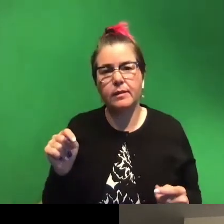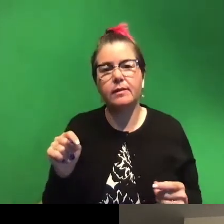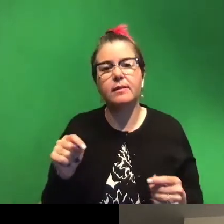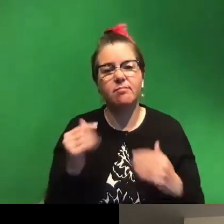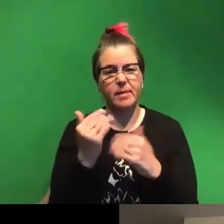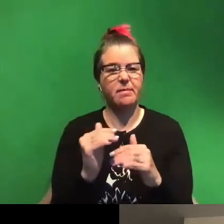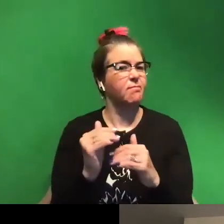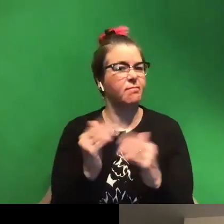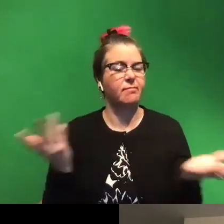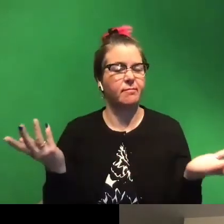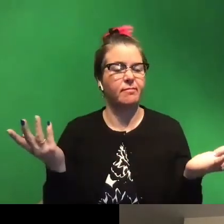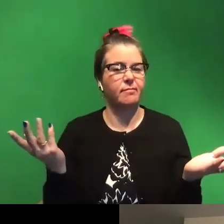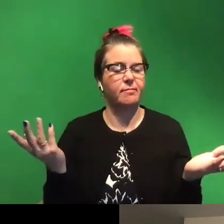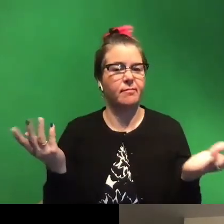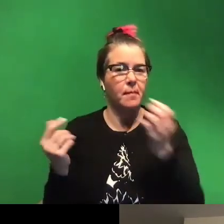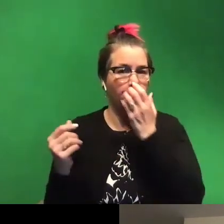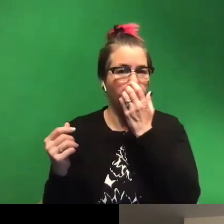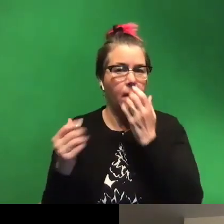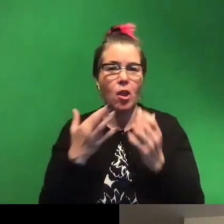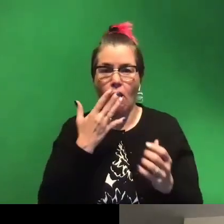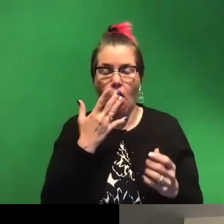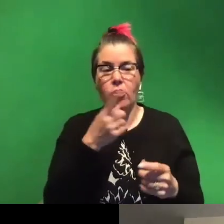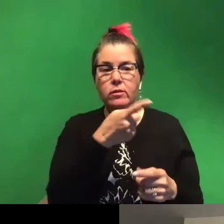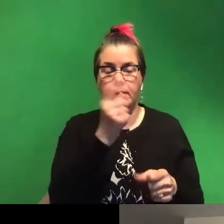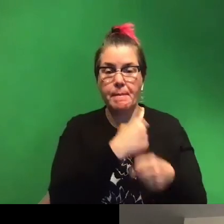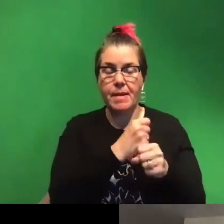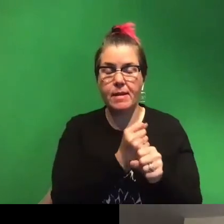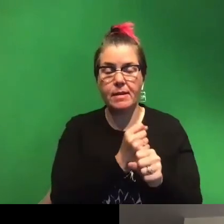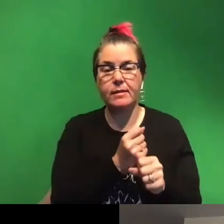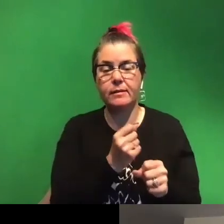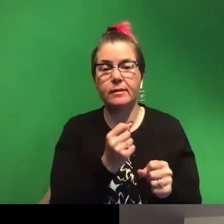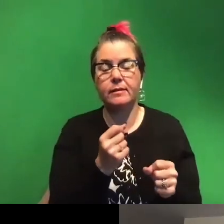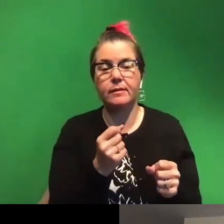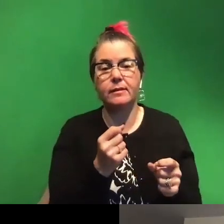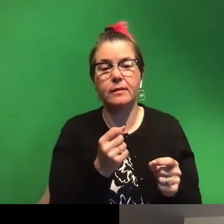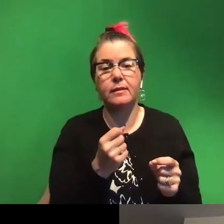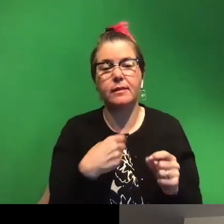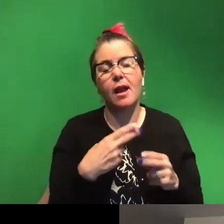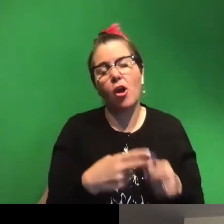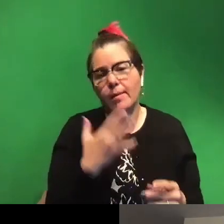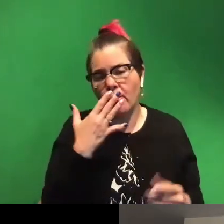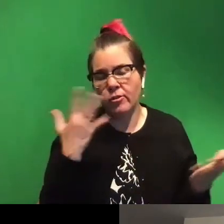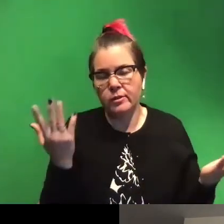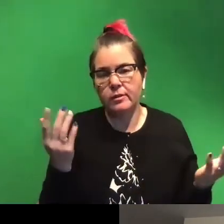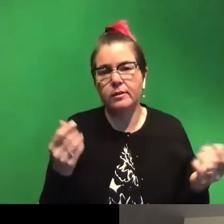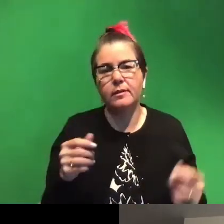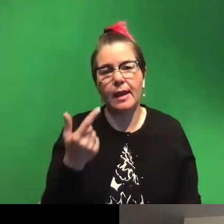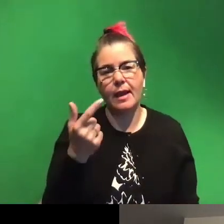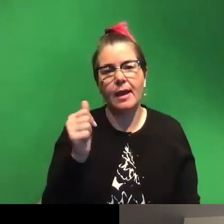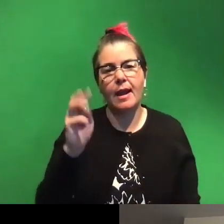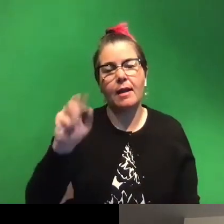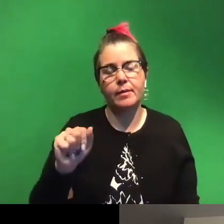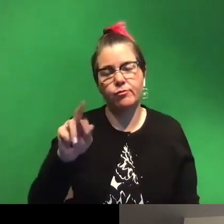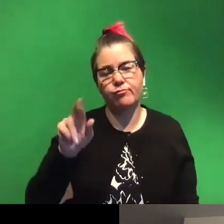limited. The colors they produce, and I call them color because it's like gamma rays. Right.